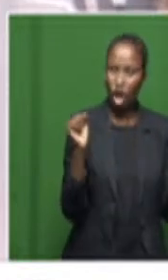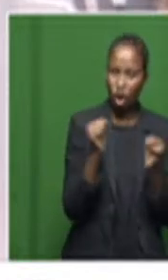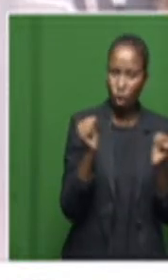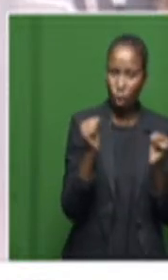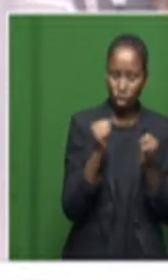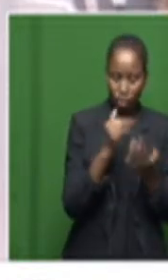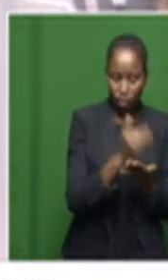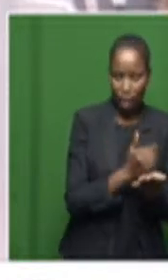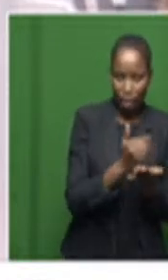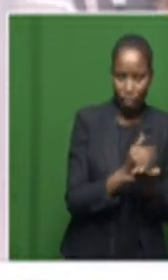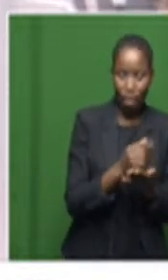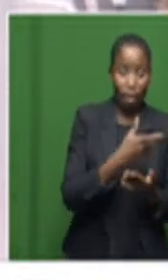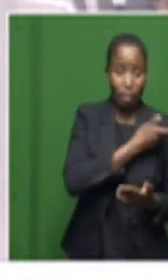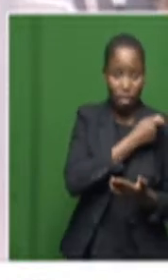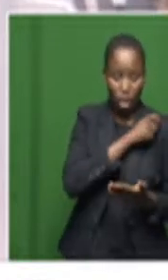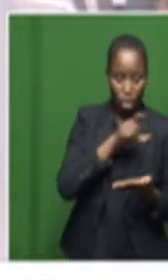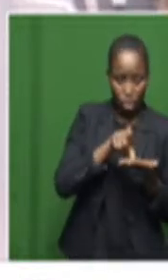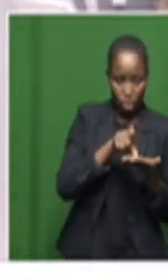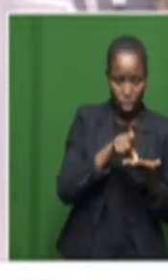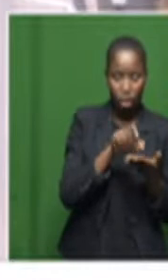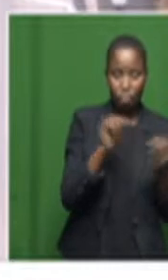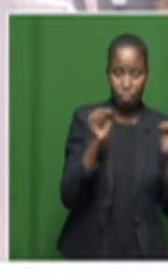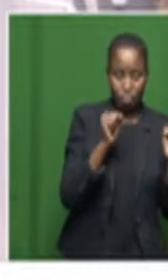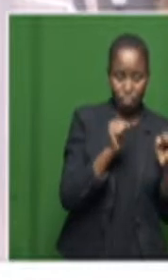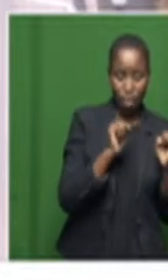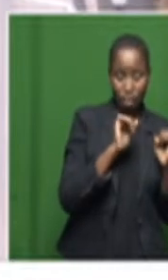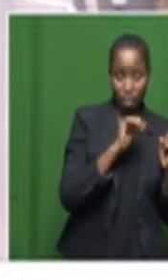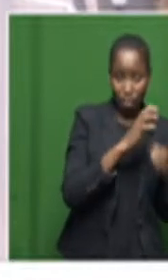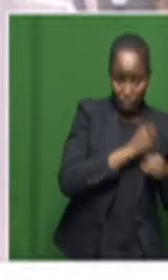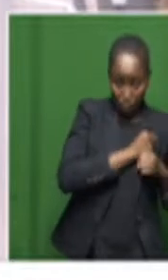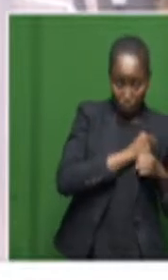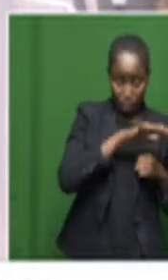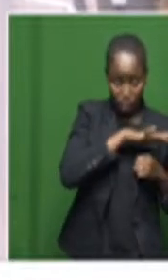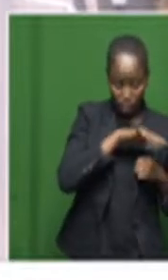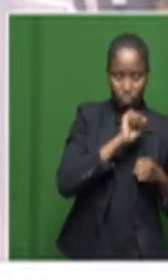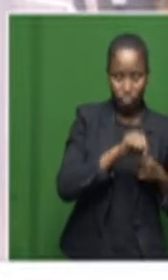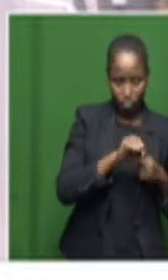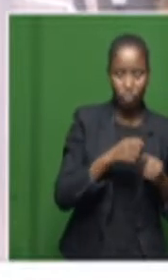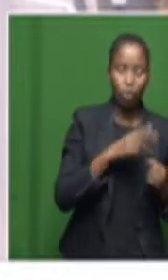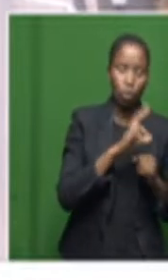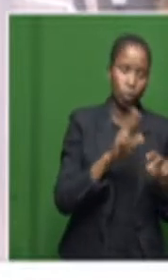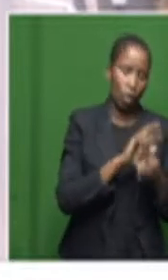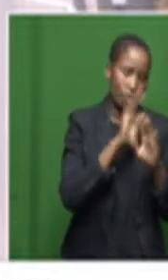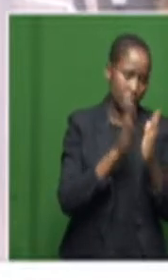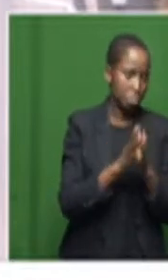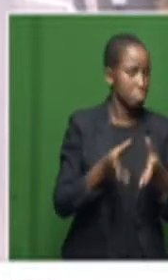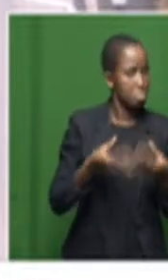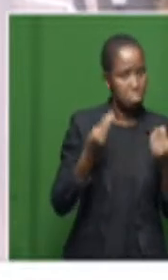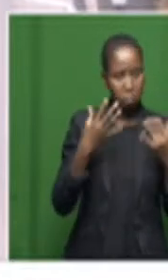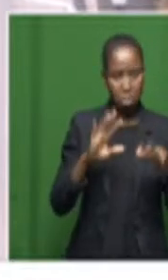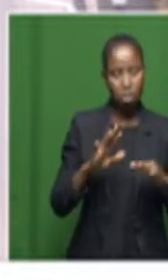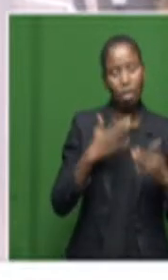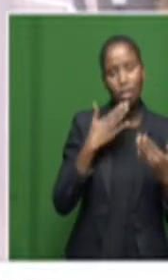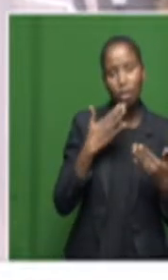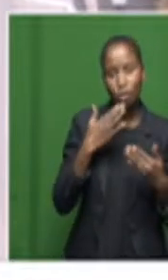those teams will be deployed accordingly as those items are received. Thank you, Honorable